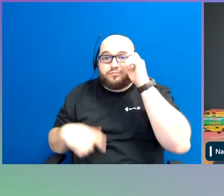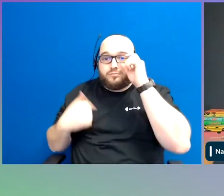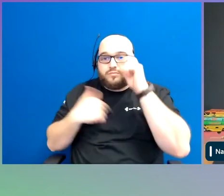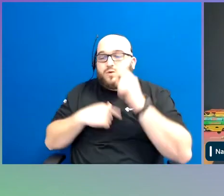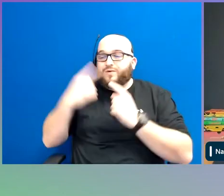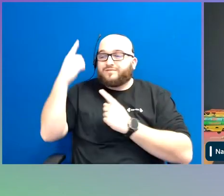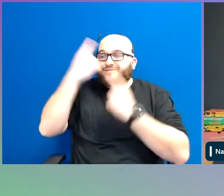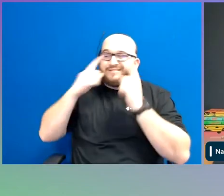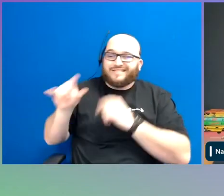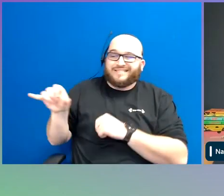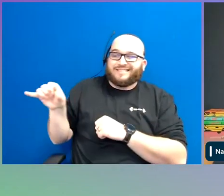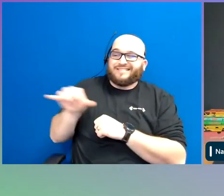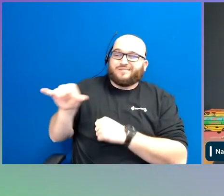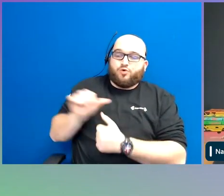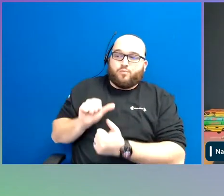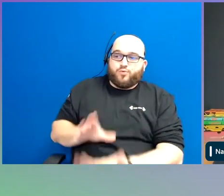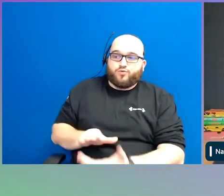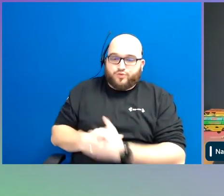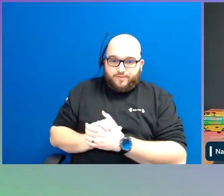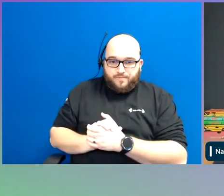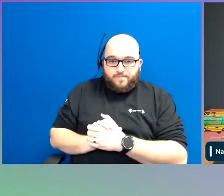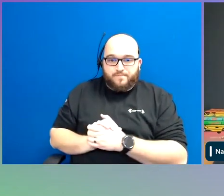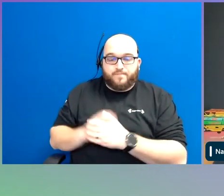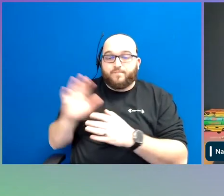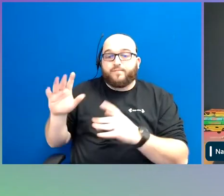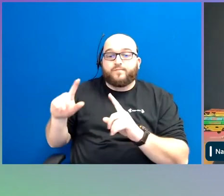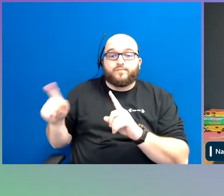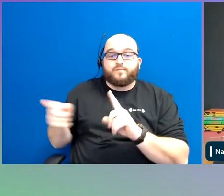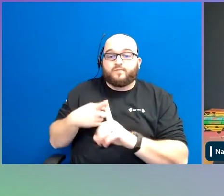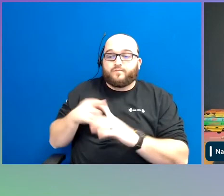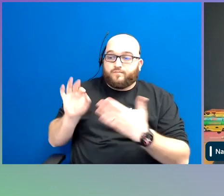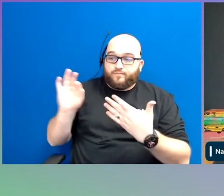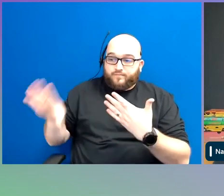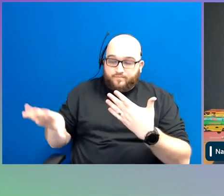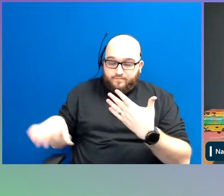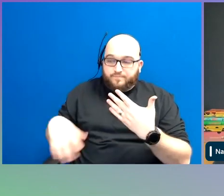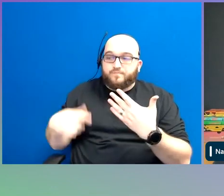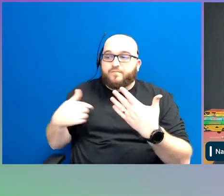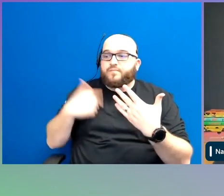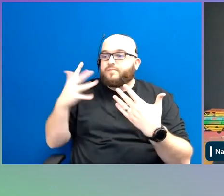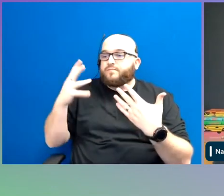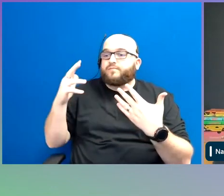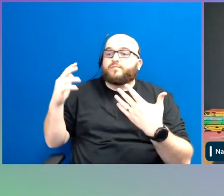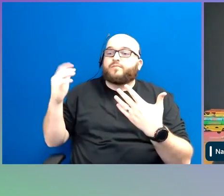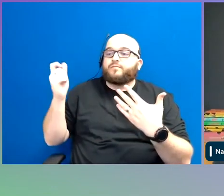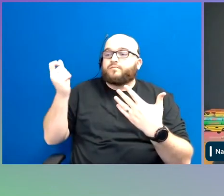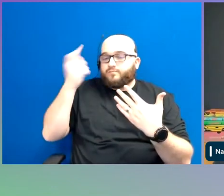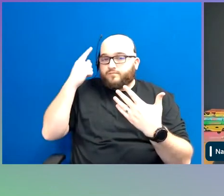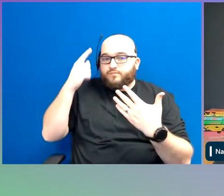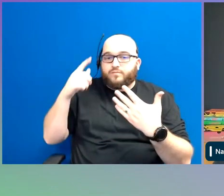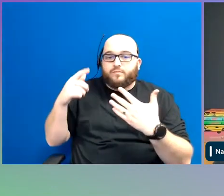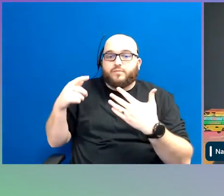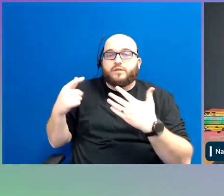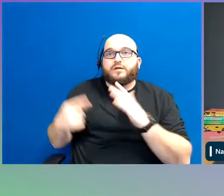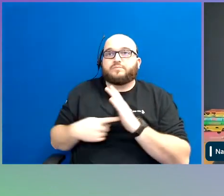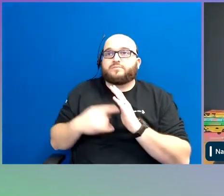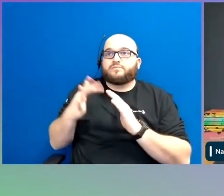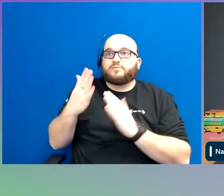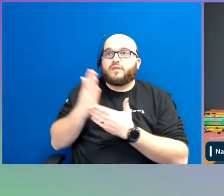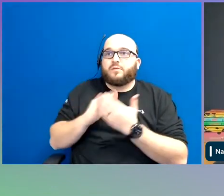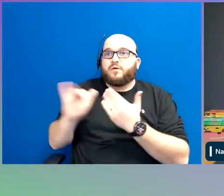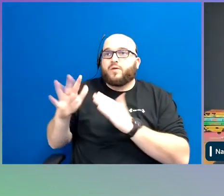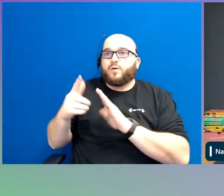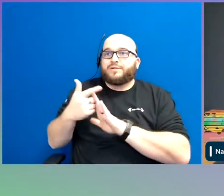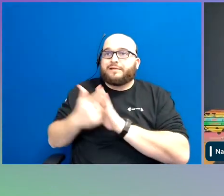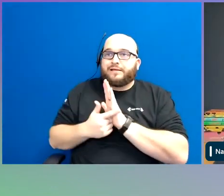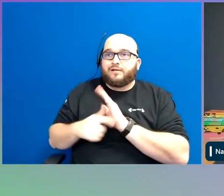similar. So first of all, yeah, I have heard that sometimes legal